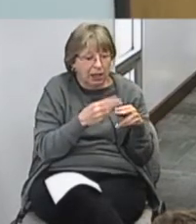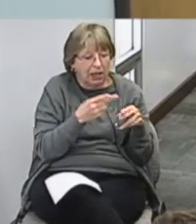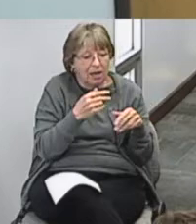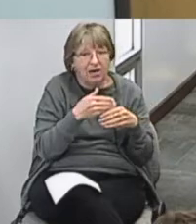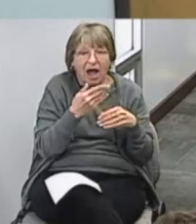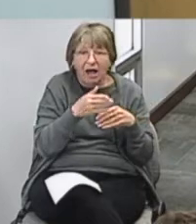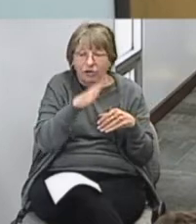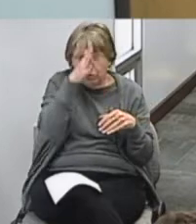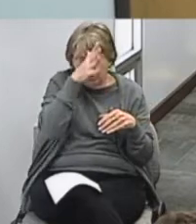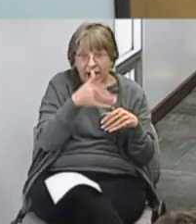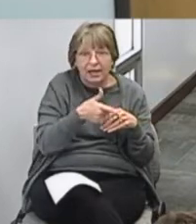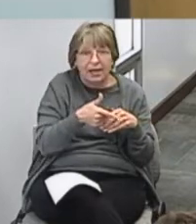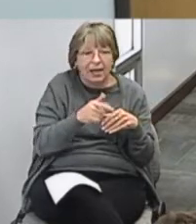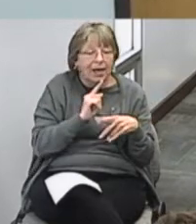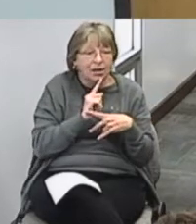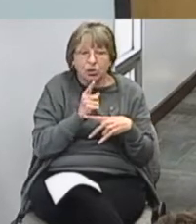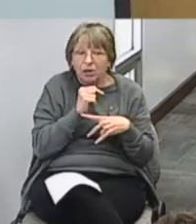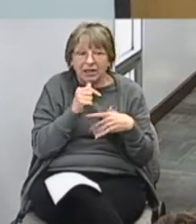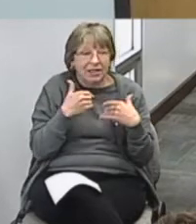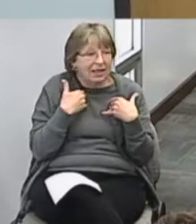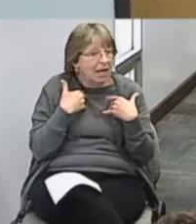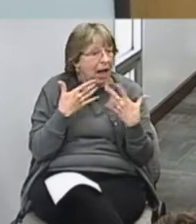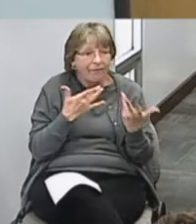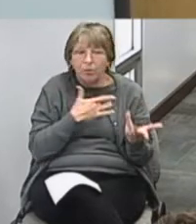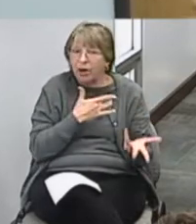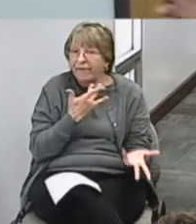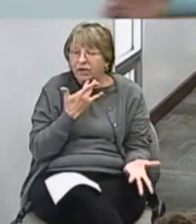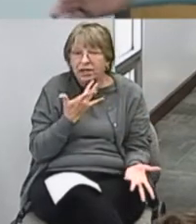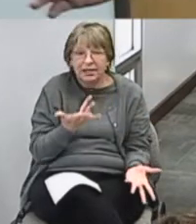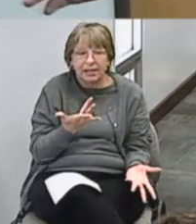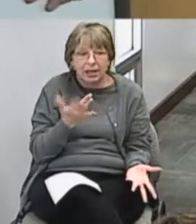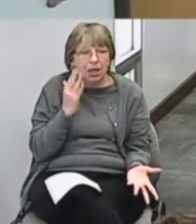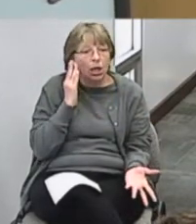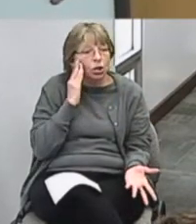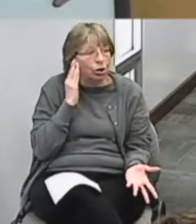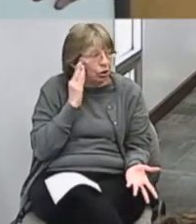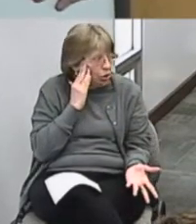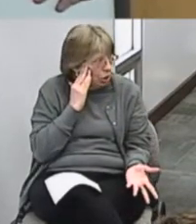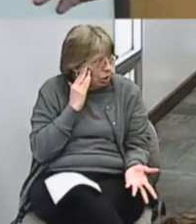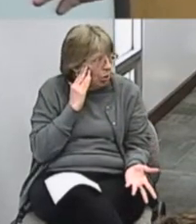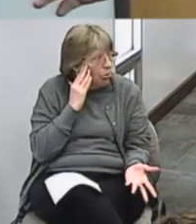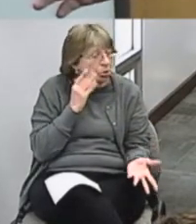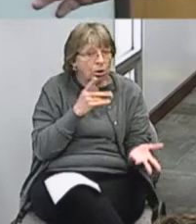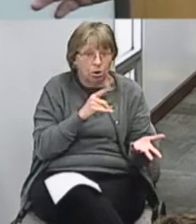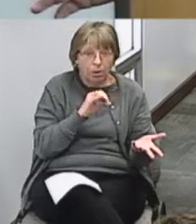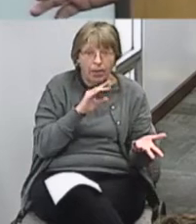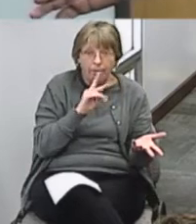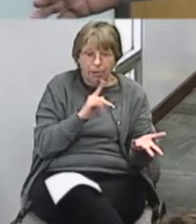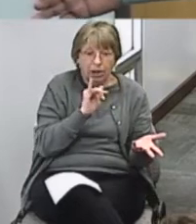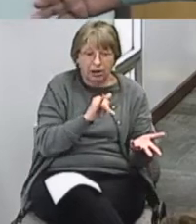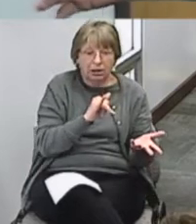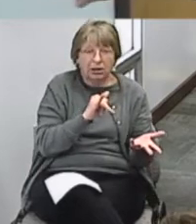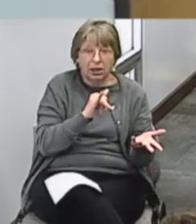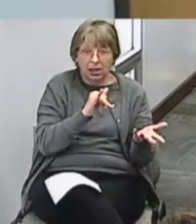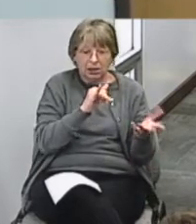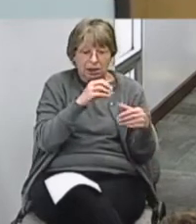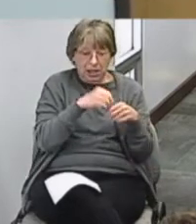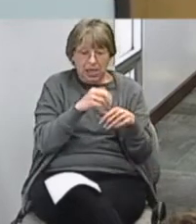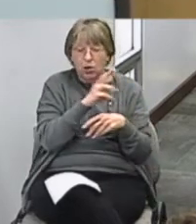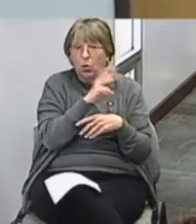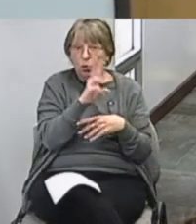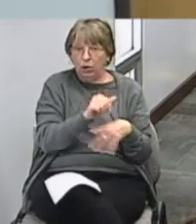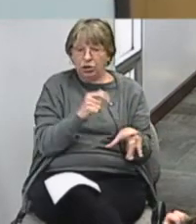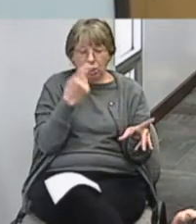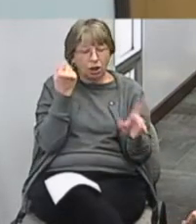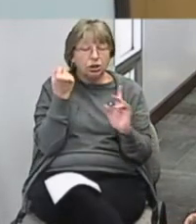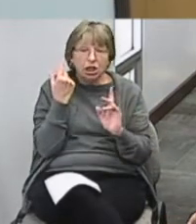him? And she really didn't have any preference. She's familiar with the pocket park, and, you know, obviously in Wichita, so she, you know,